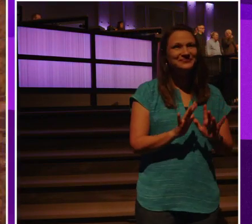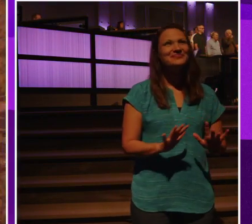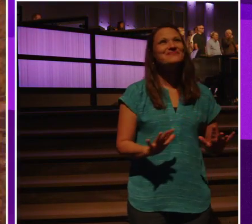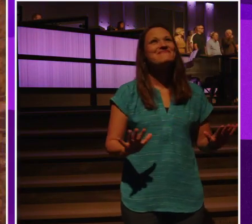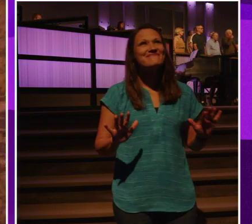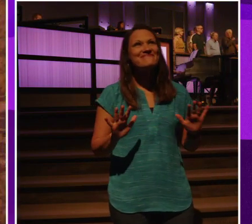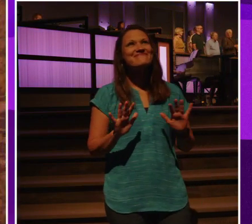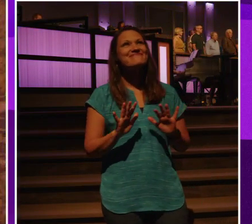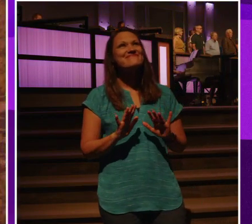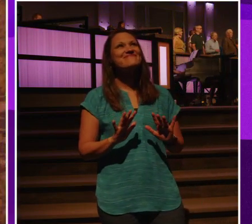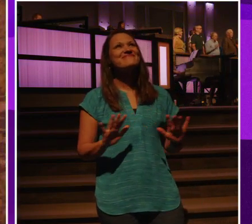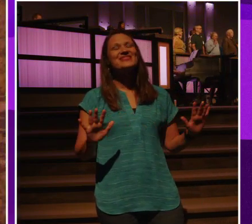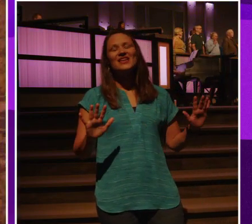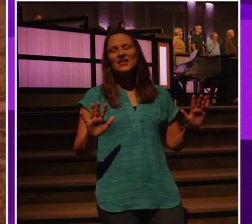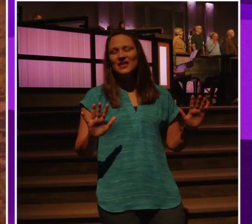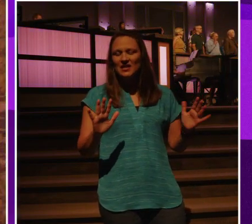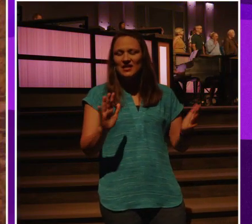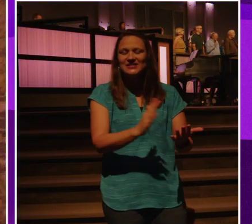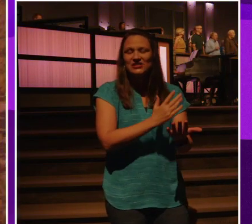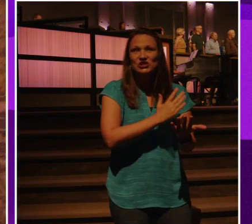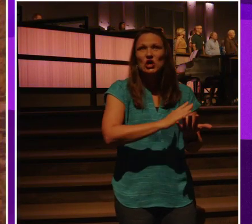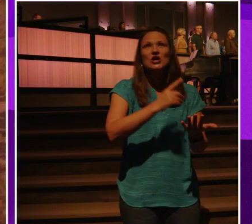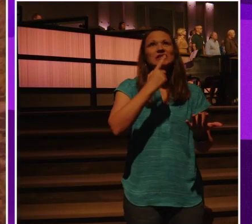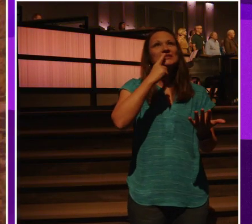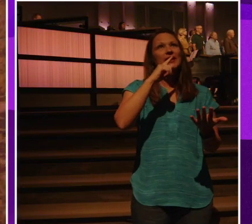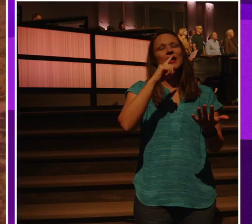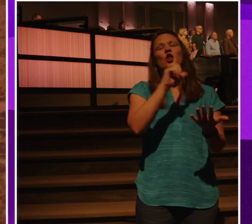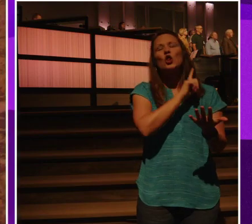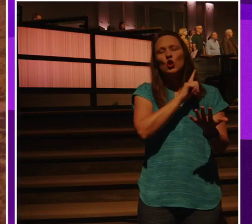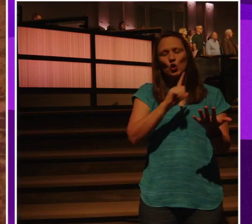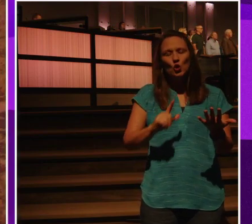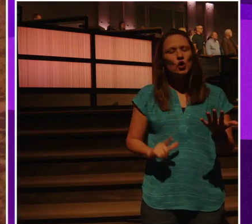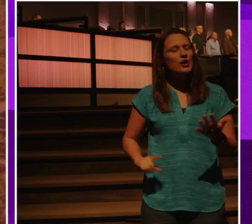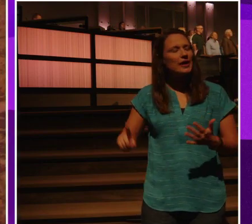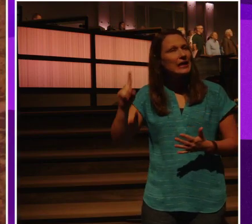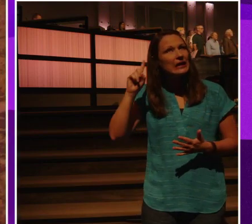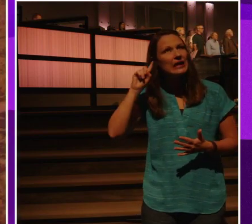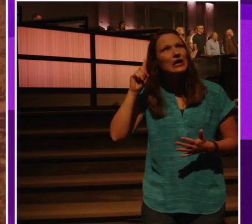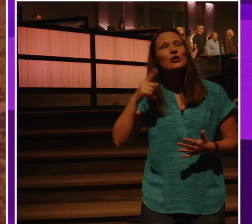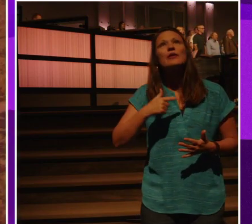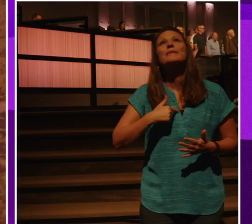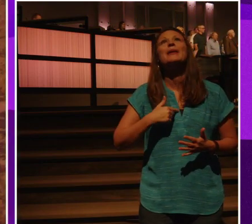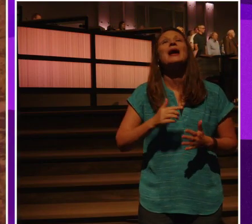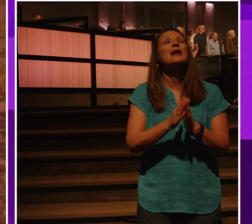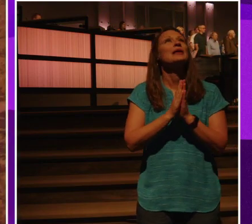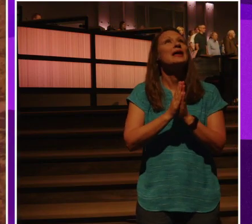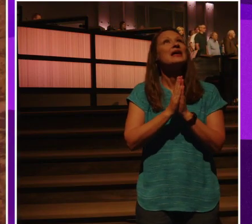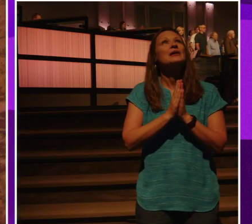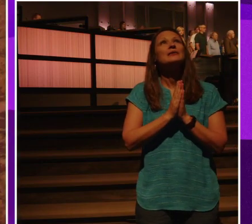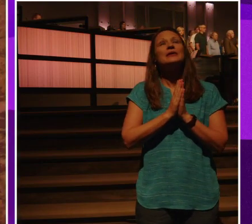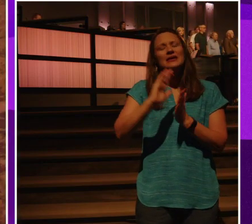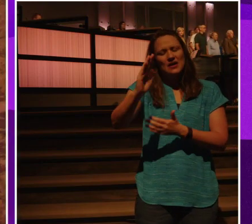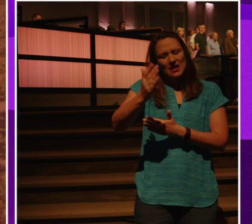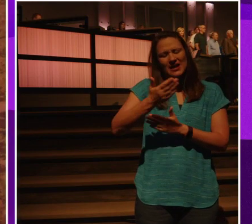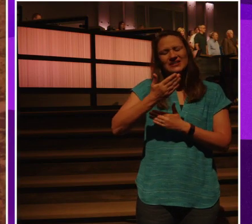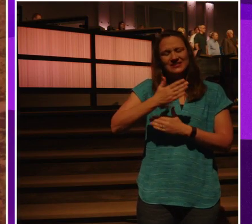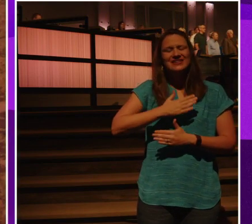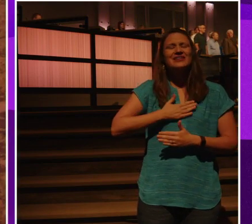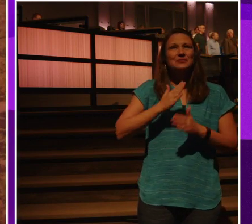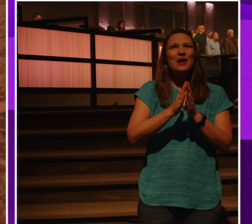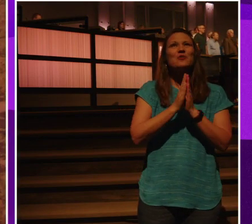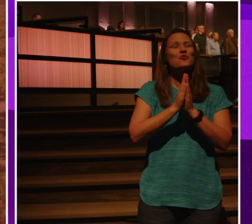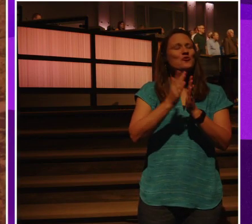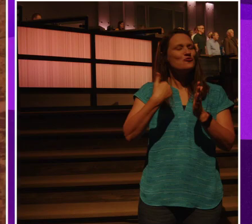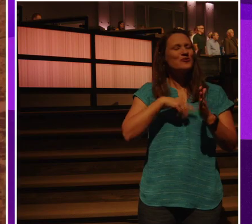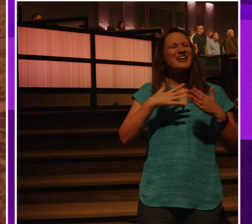is none like him. The psalmist said, the Lord has heard my plea. The Lord accepts my prayer. What a friend we have in